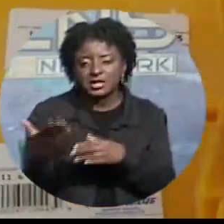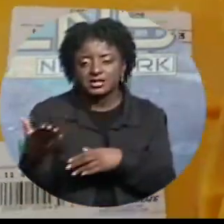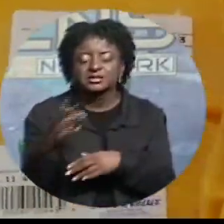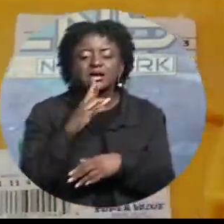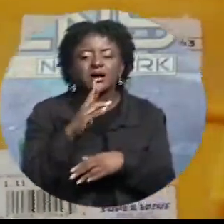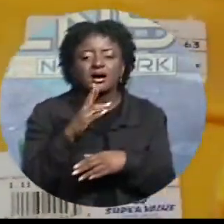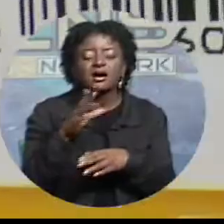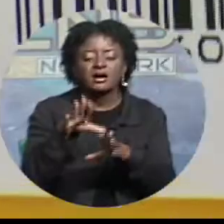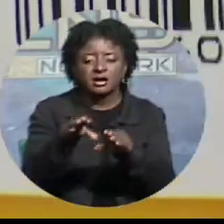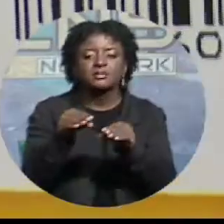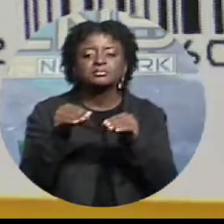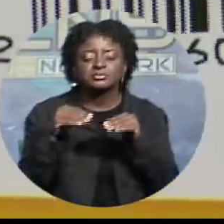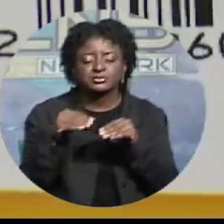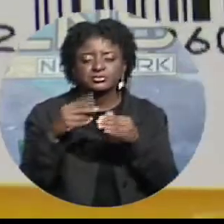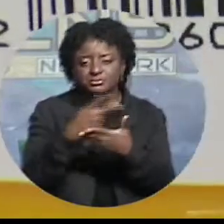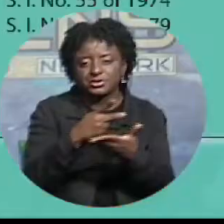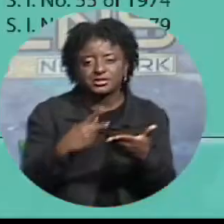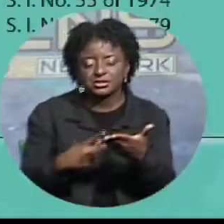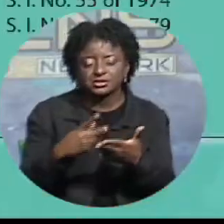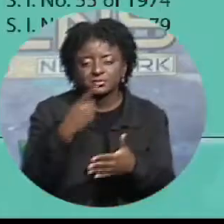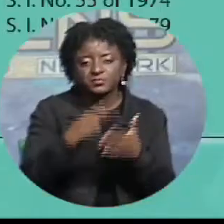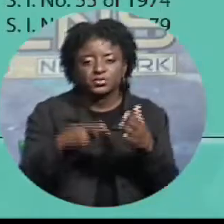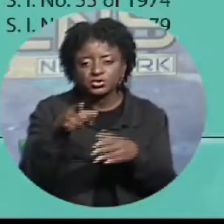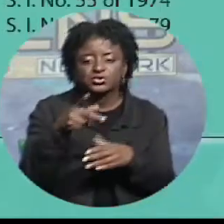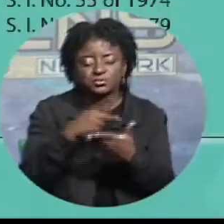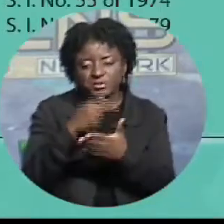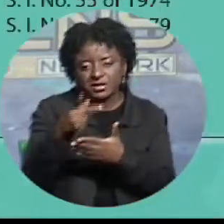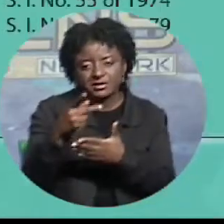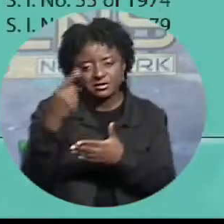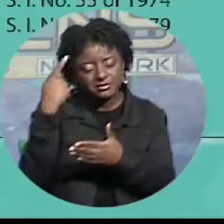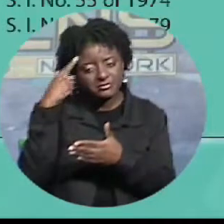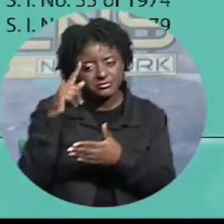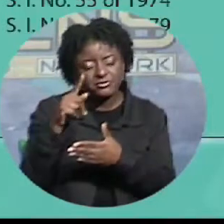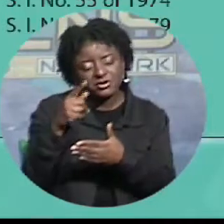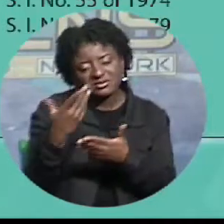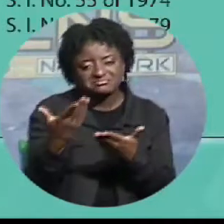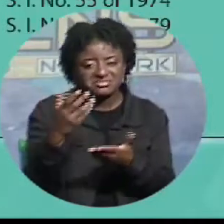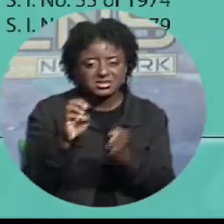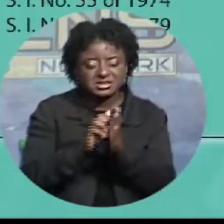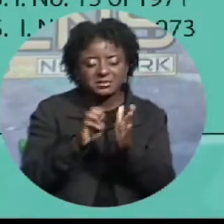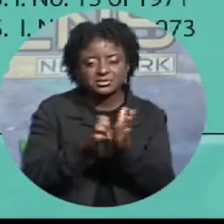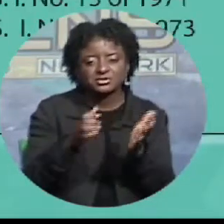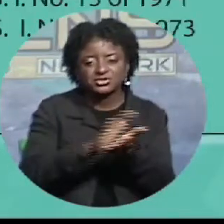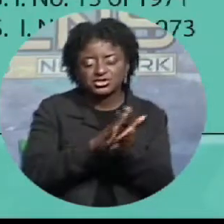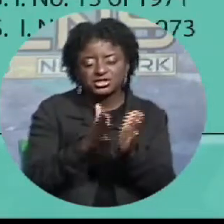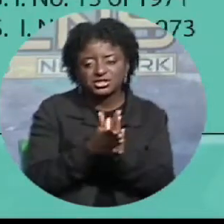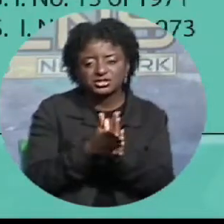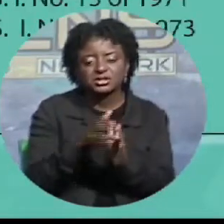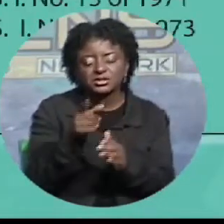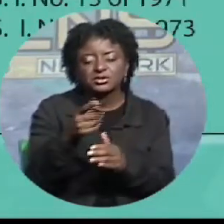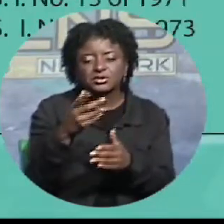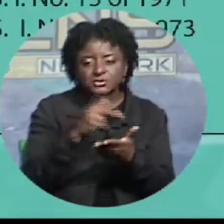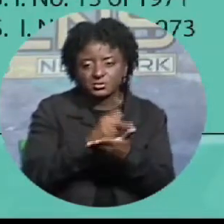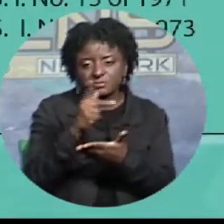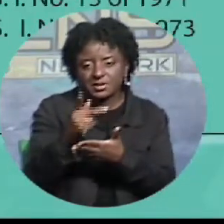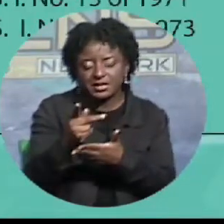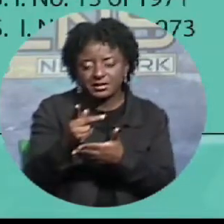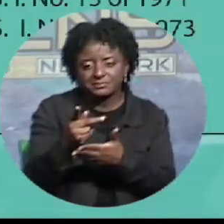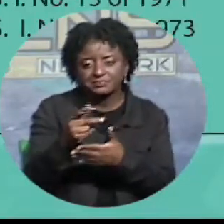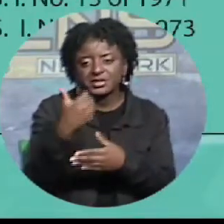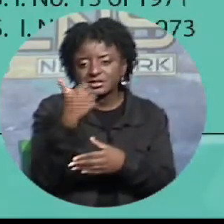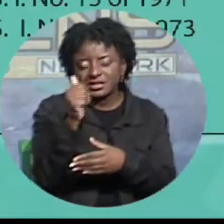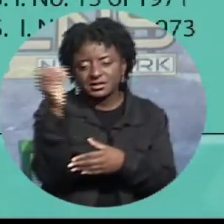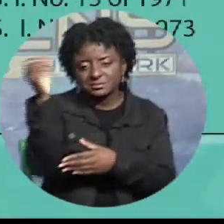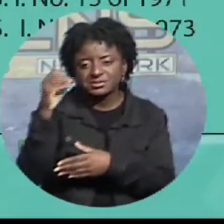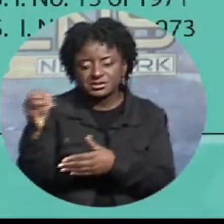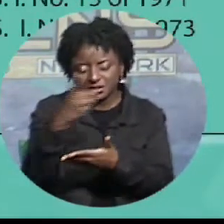exporter would have paid for, say, cheese, he would pay a 10% duty, no stamp tax, and if the item is sold wholesale,